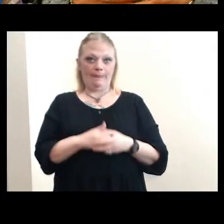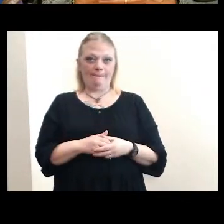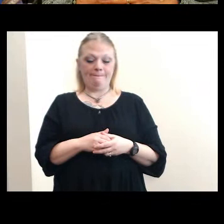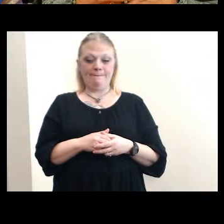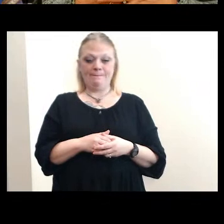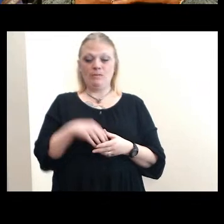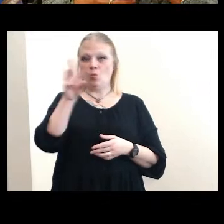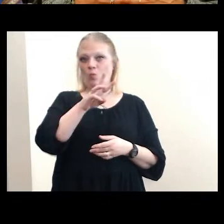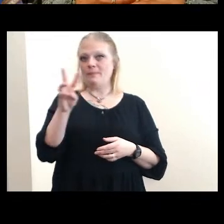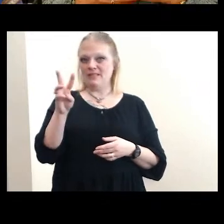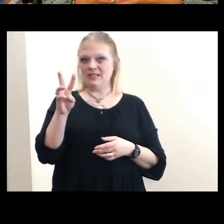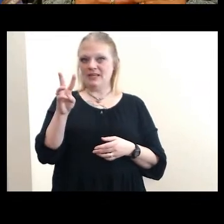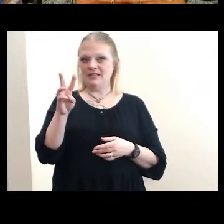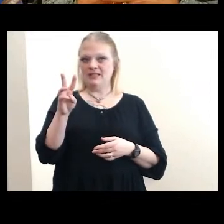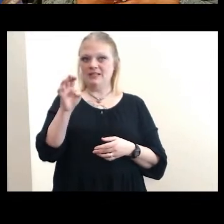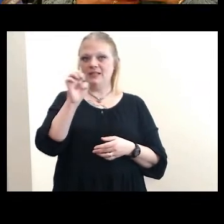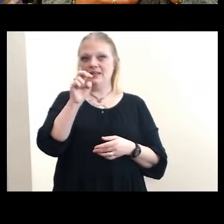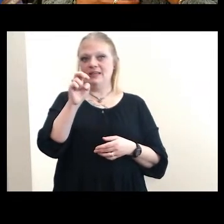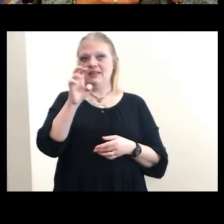go to our website at